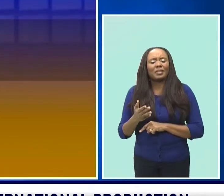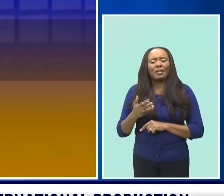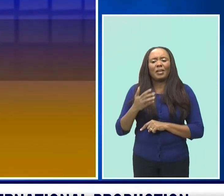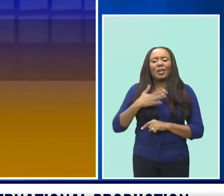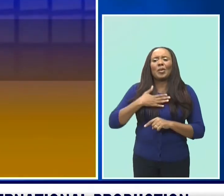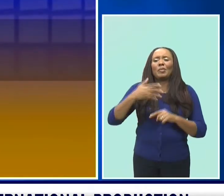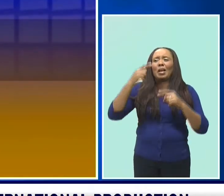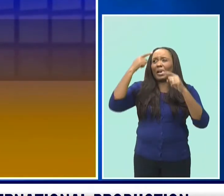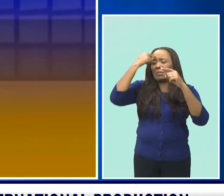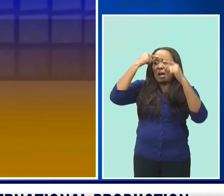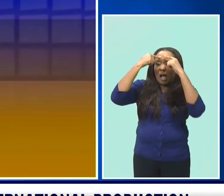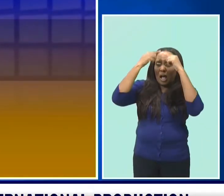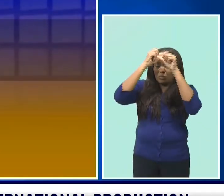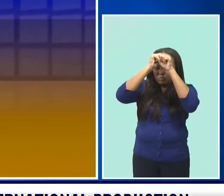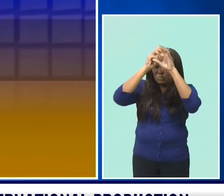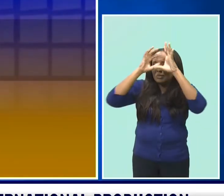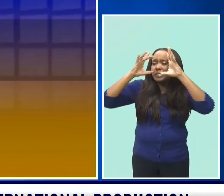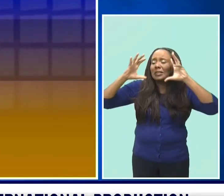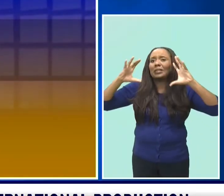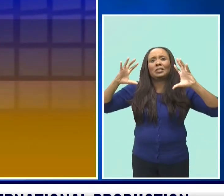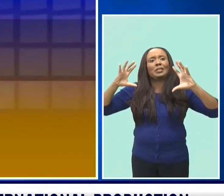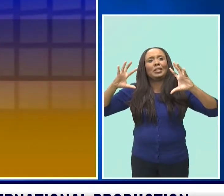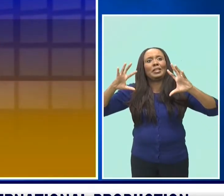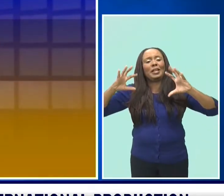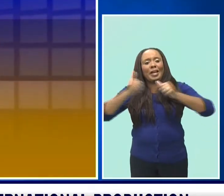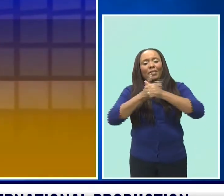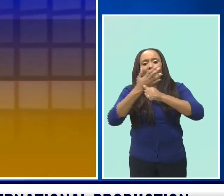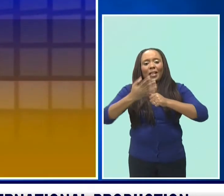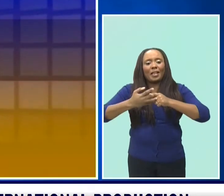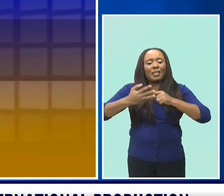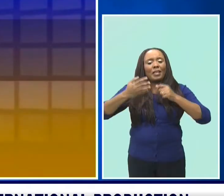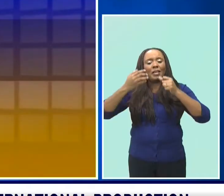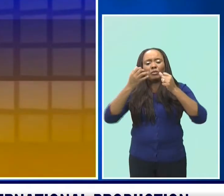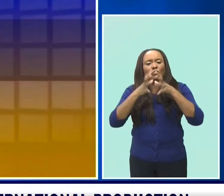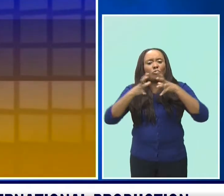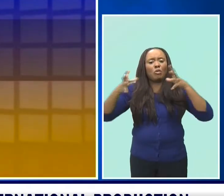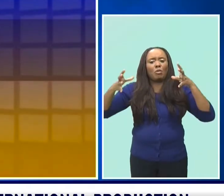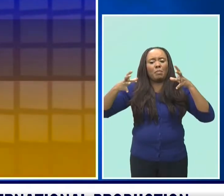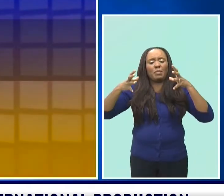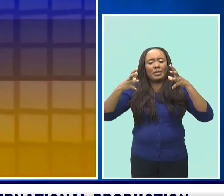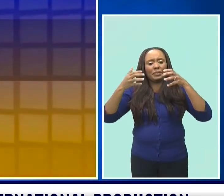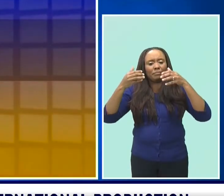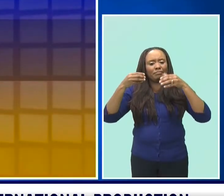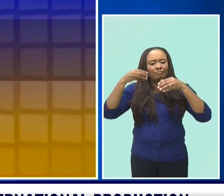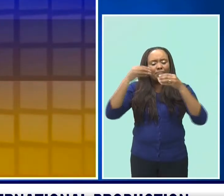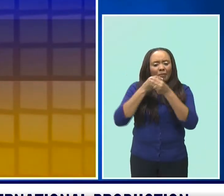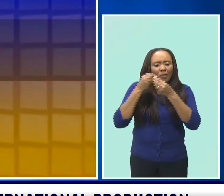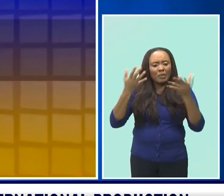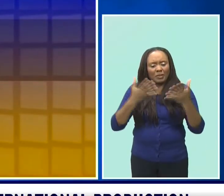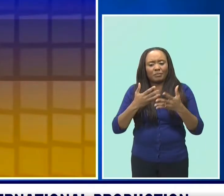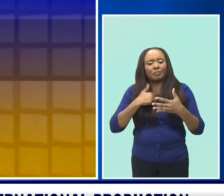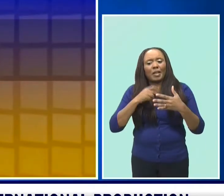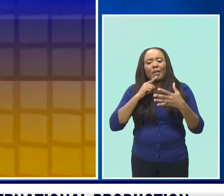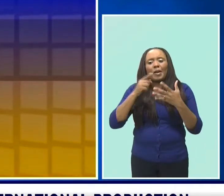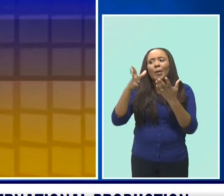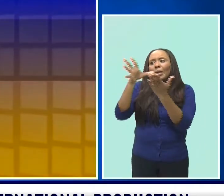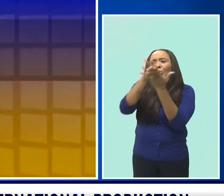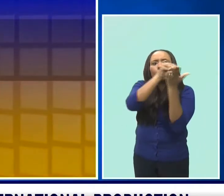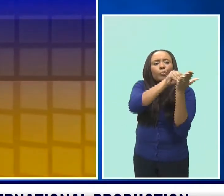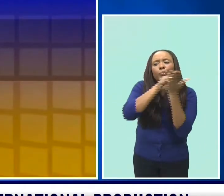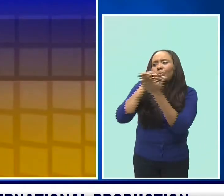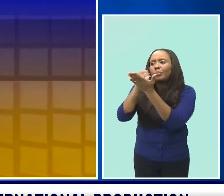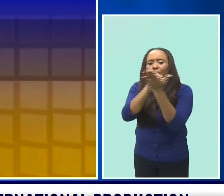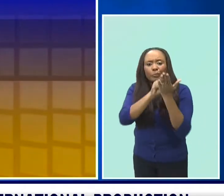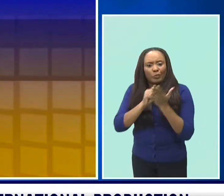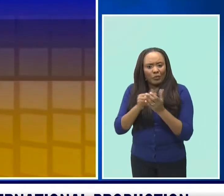mind is still really rushing with all the stuff and information that's out there to be gained. So I just really want to make those